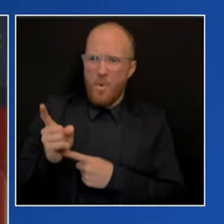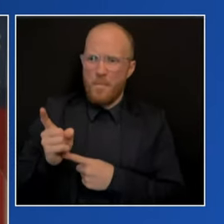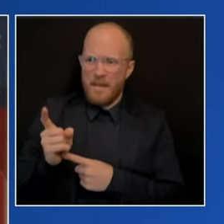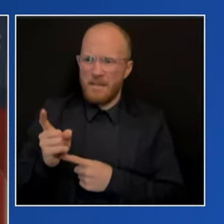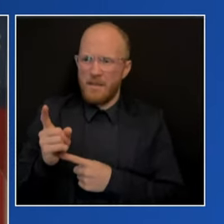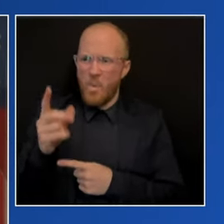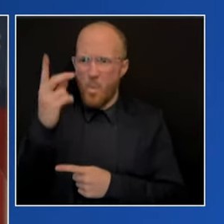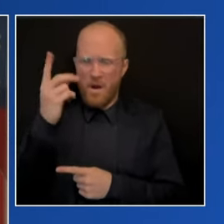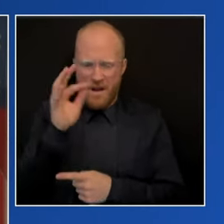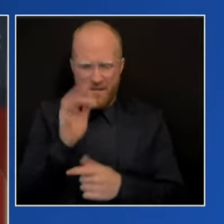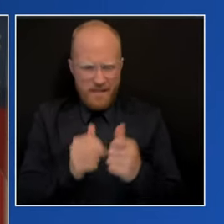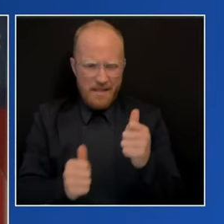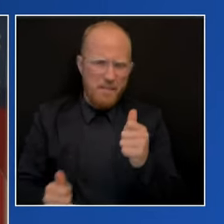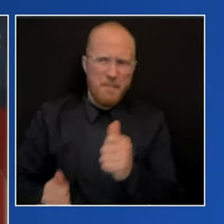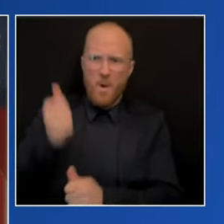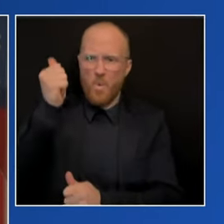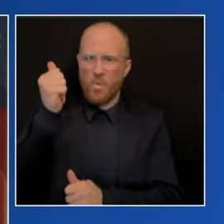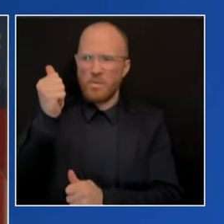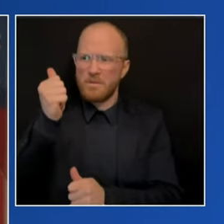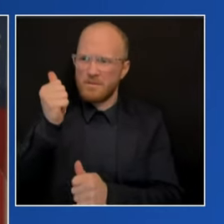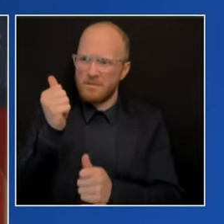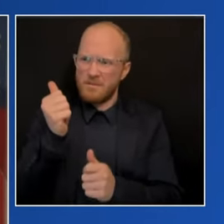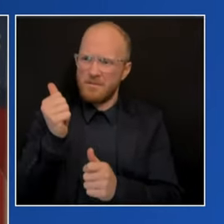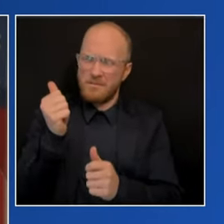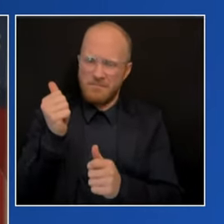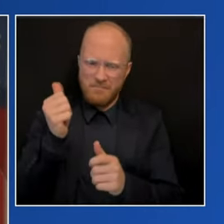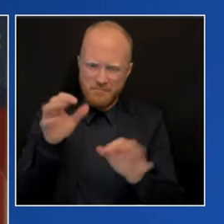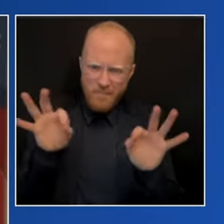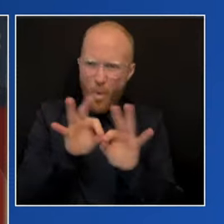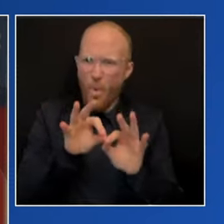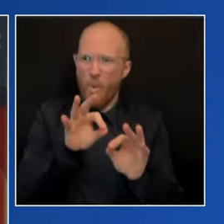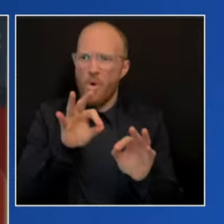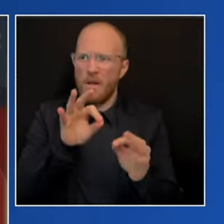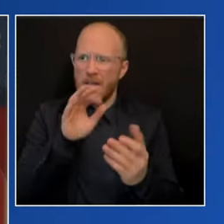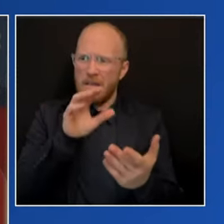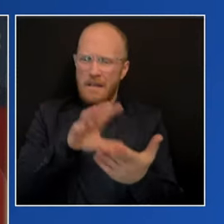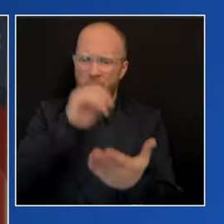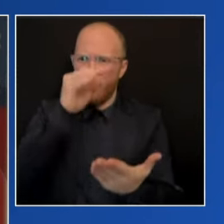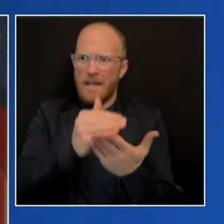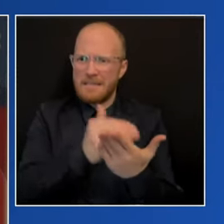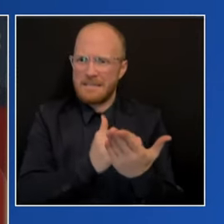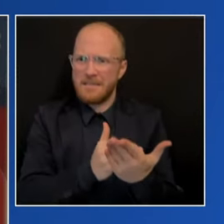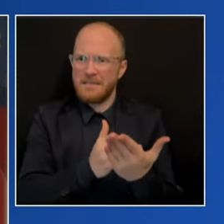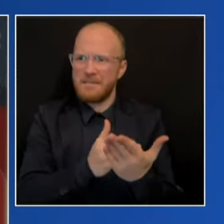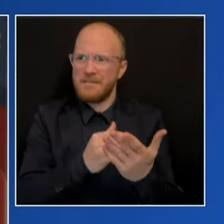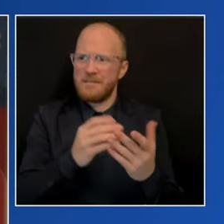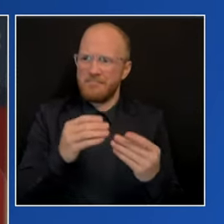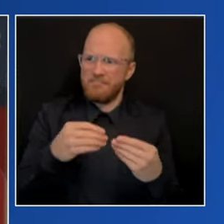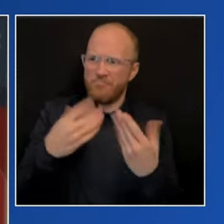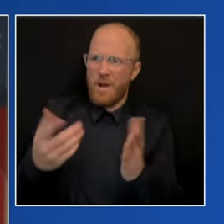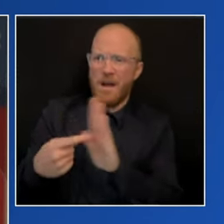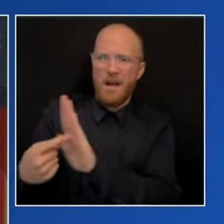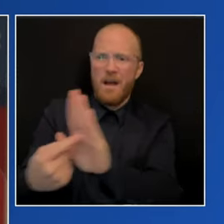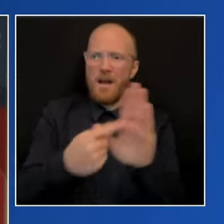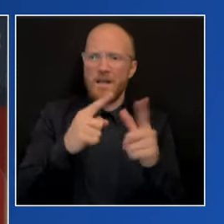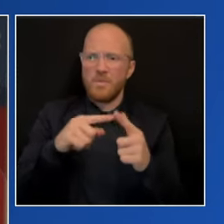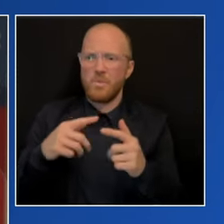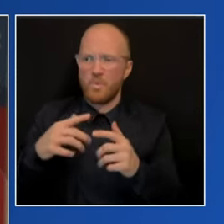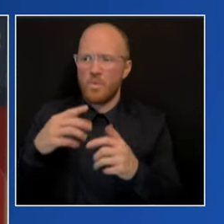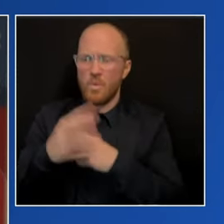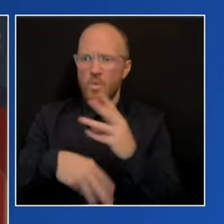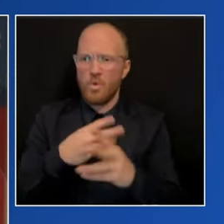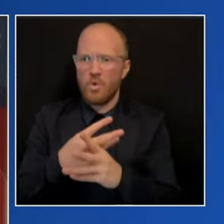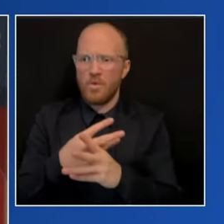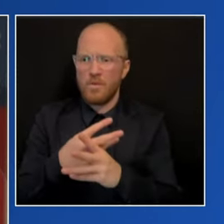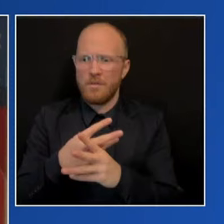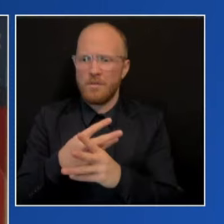the highest moral lessons ever given to the world, end of quote. George Washington was the height of his